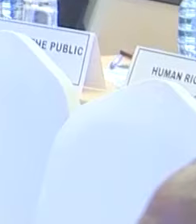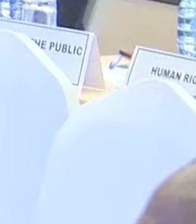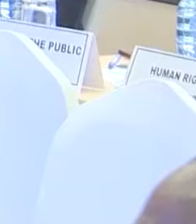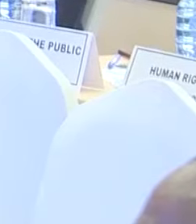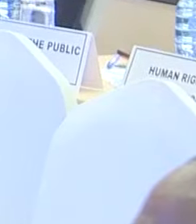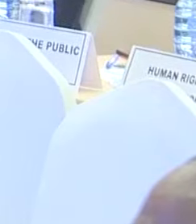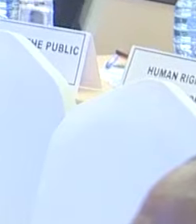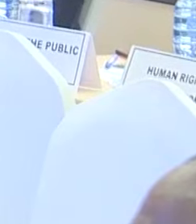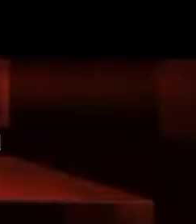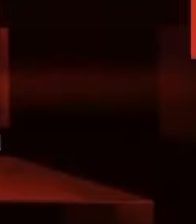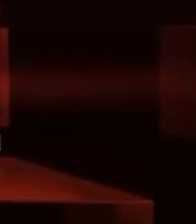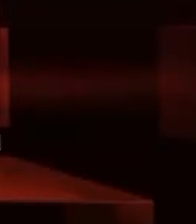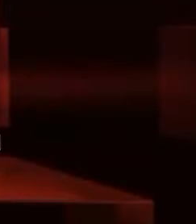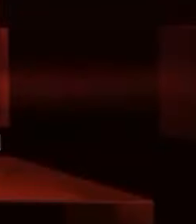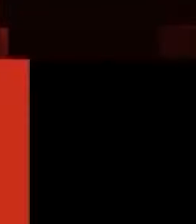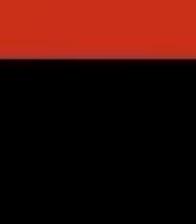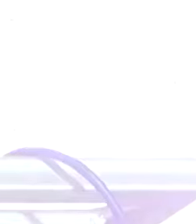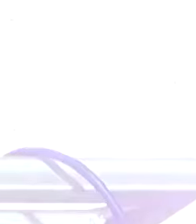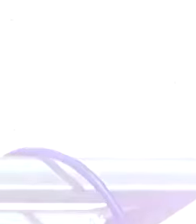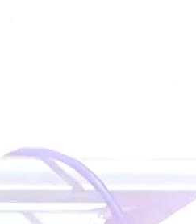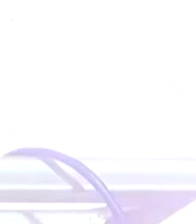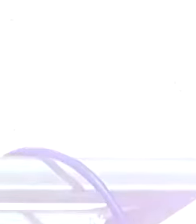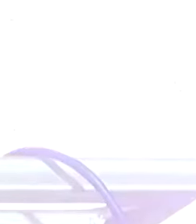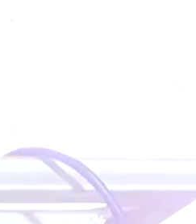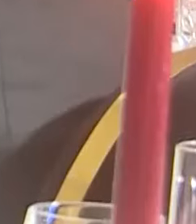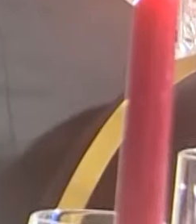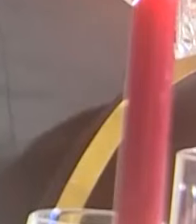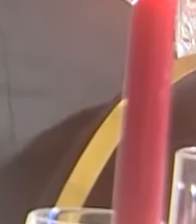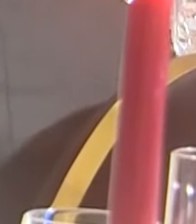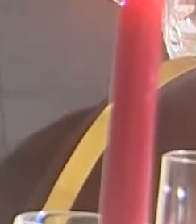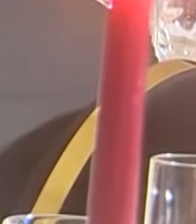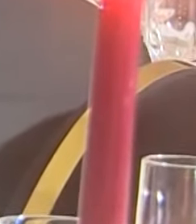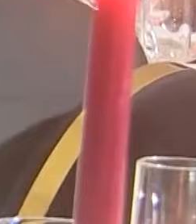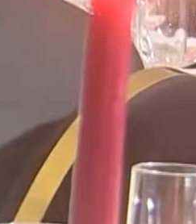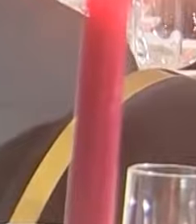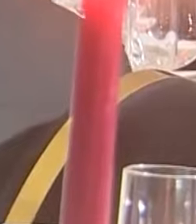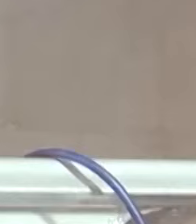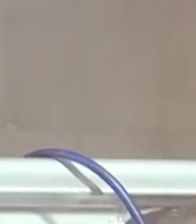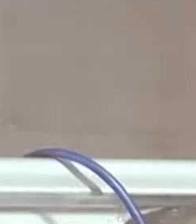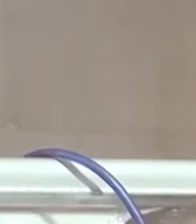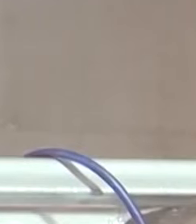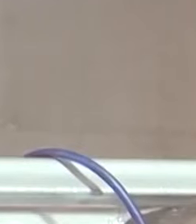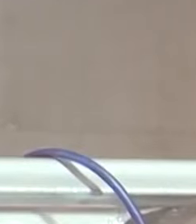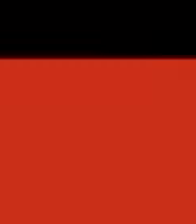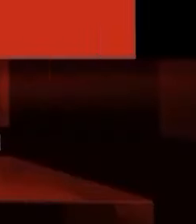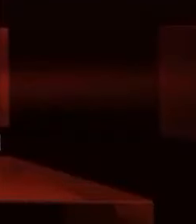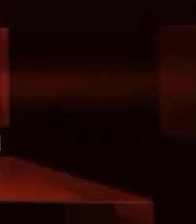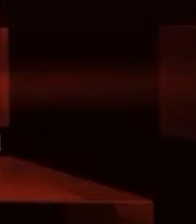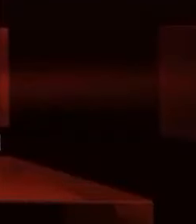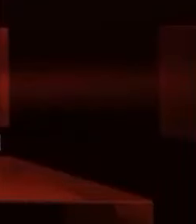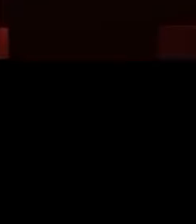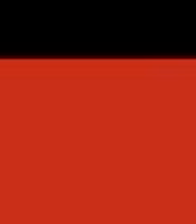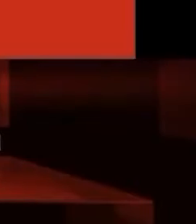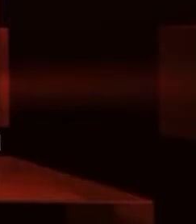drought. Finsbury Insurance said to invest $30 million in Zambia, plus Zambia commits